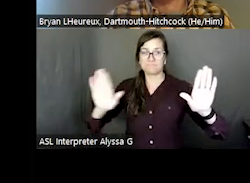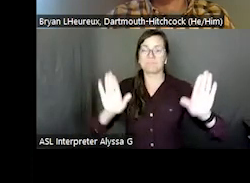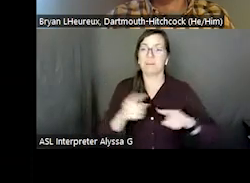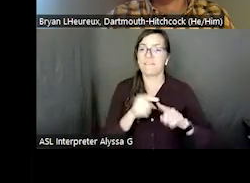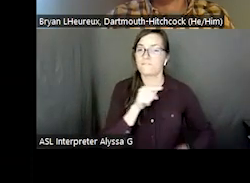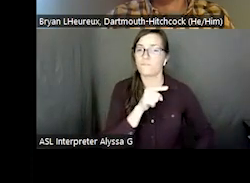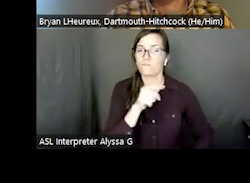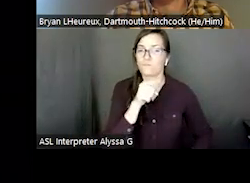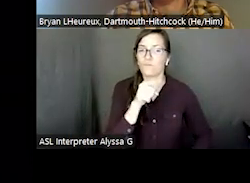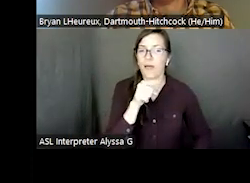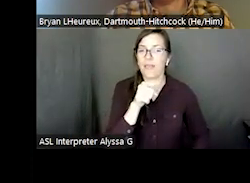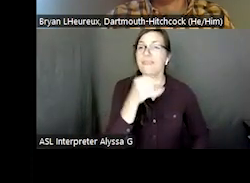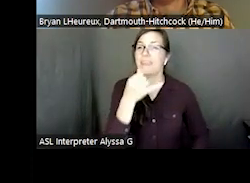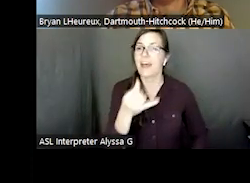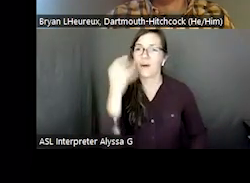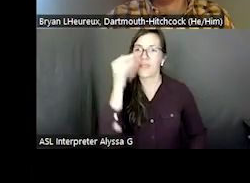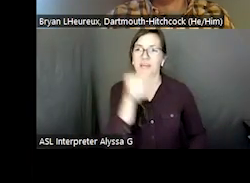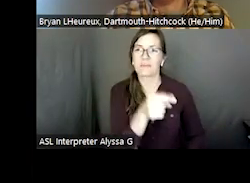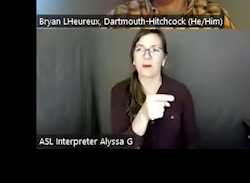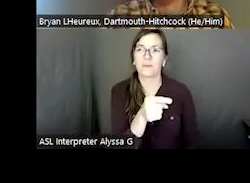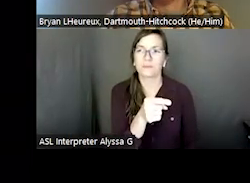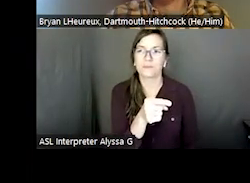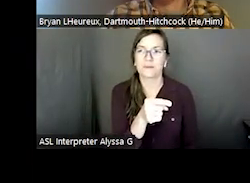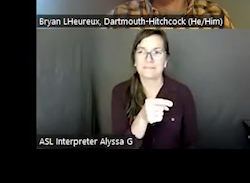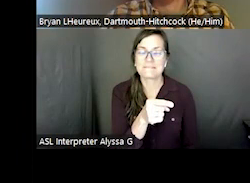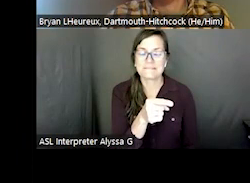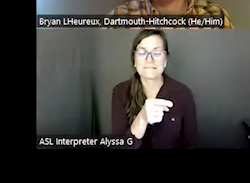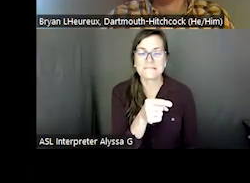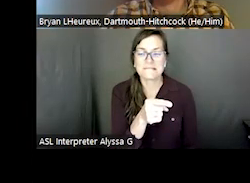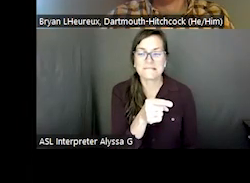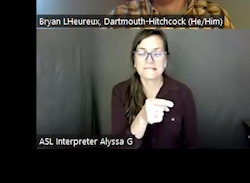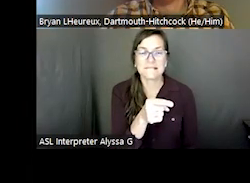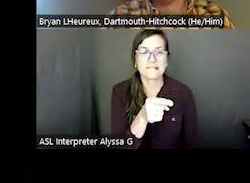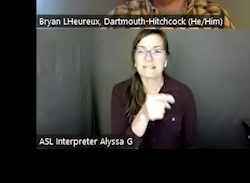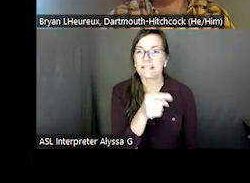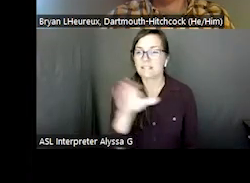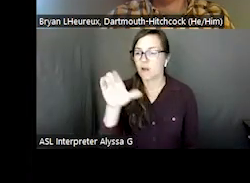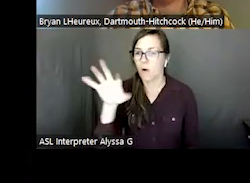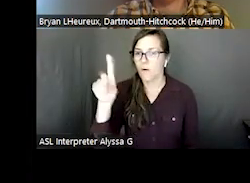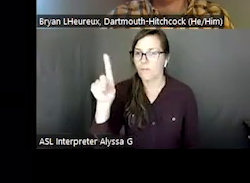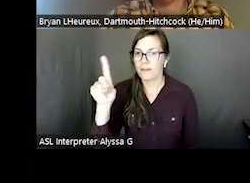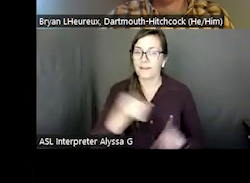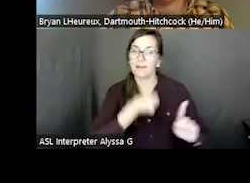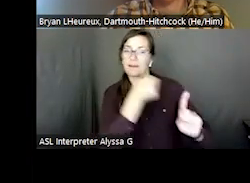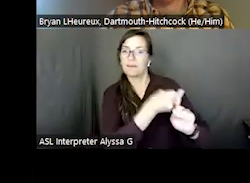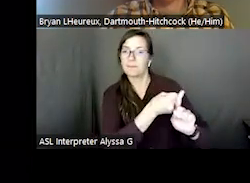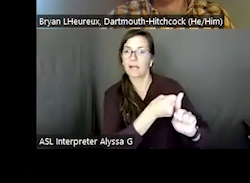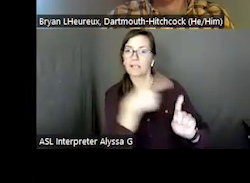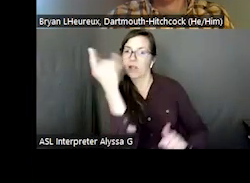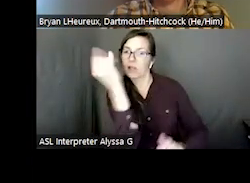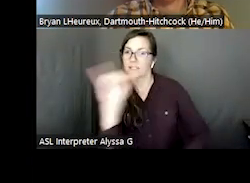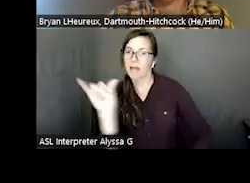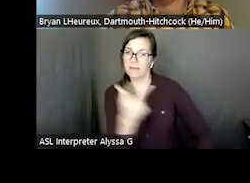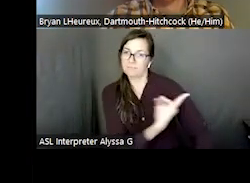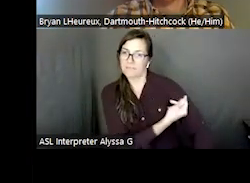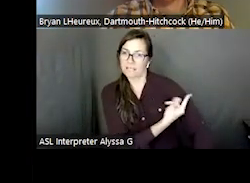image when you go to the next one. And this is a COVID impact map that looks at vaccination. So this is back